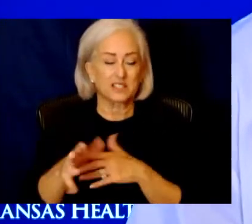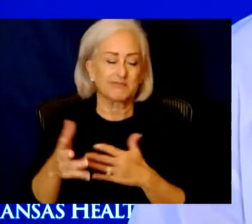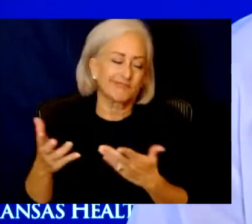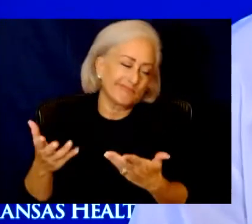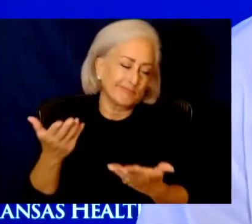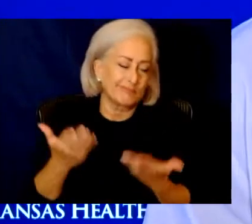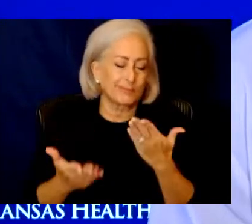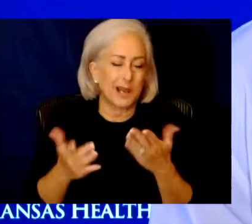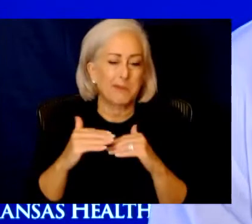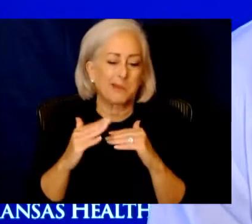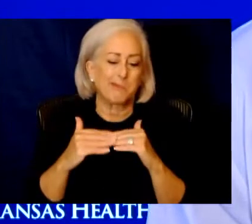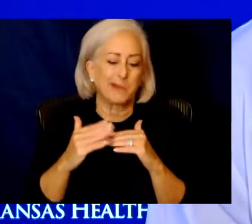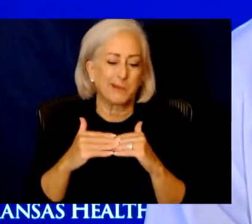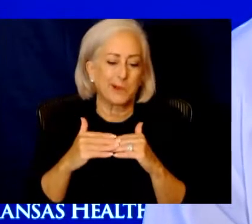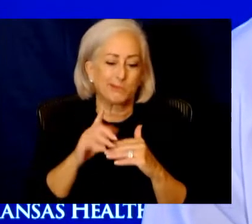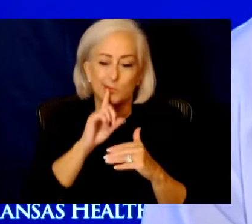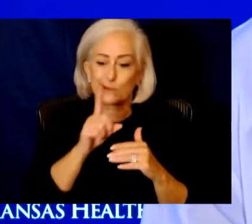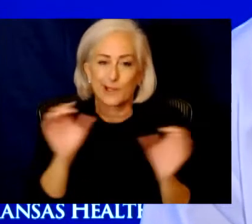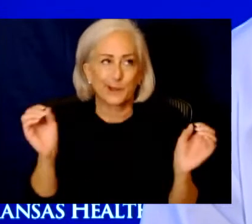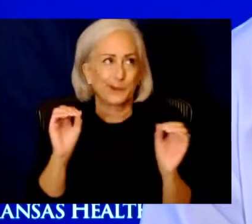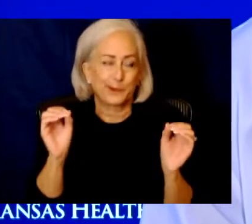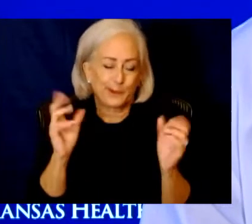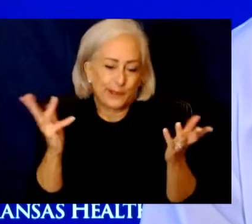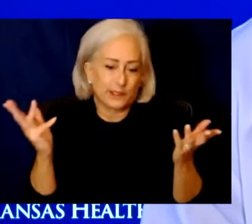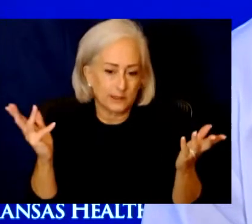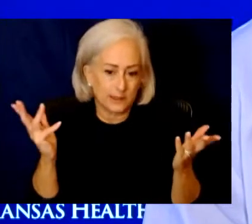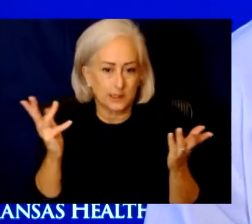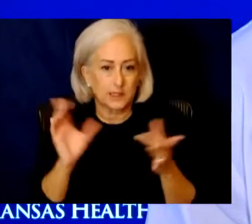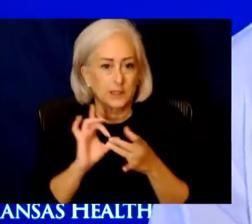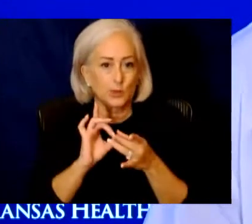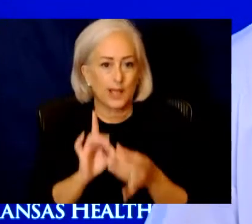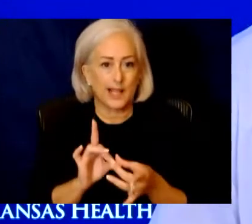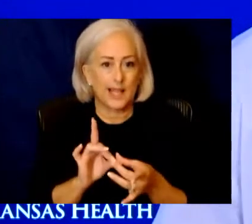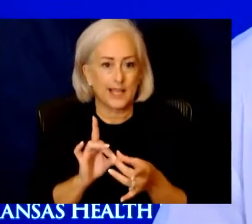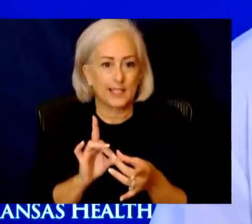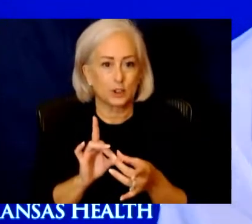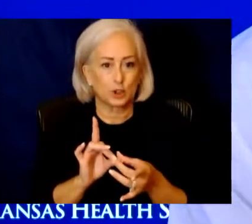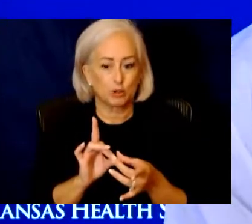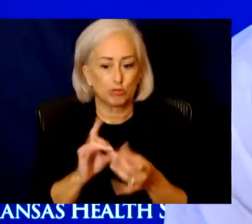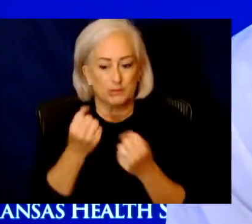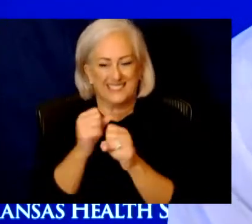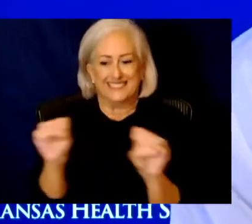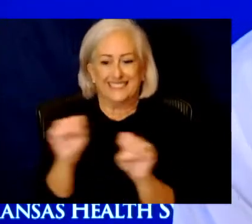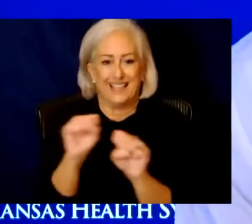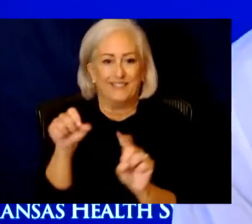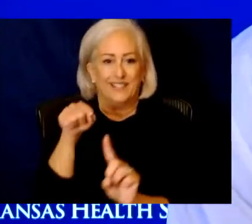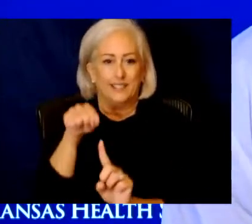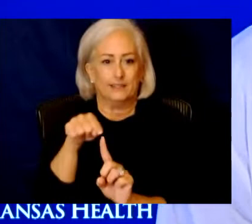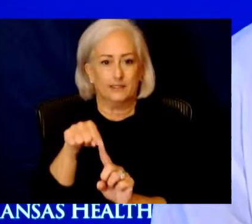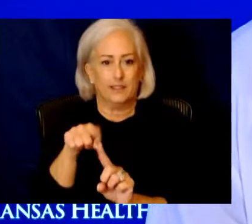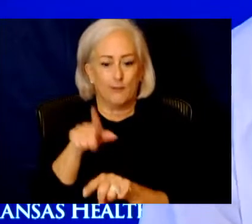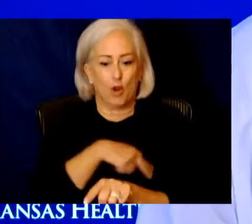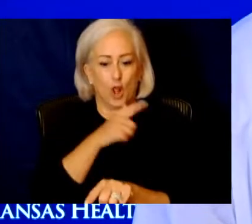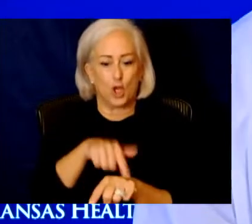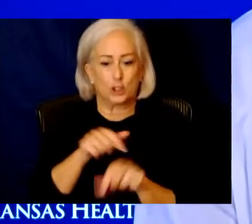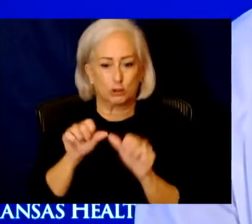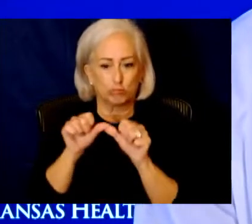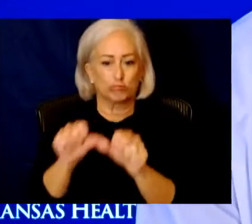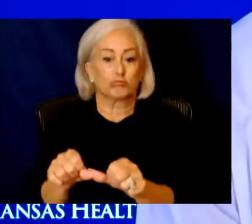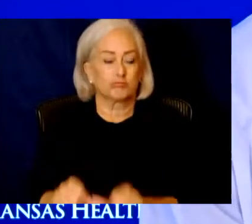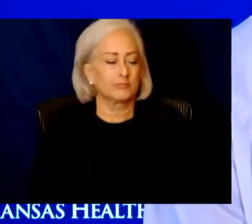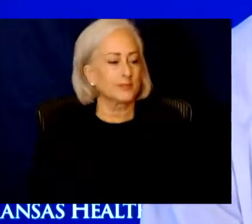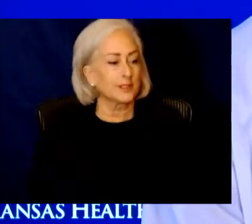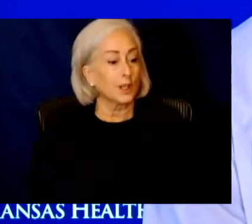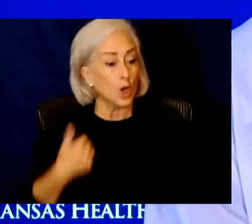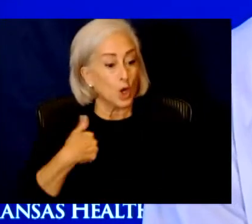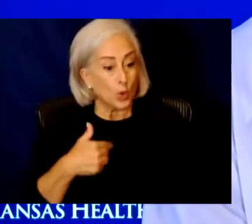none to be thought of as far as safety side effects for long-term. So, you know, we all believe and have